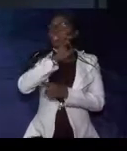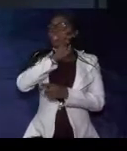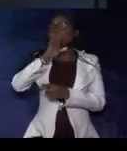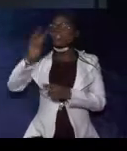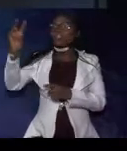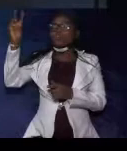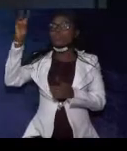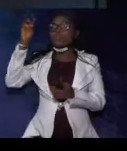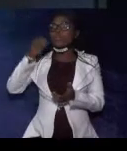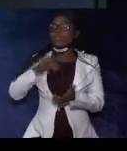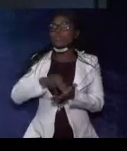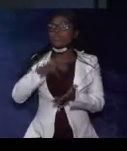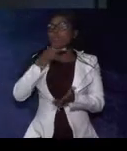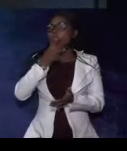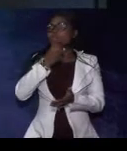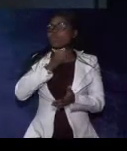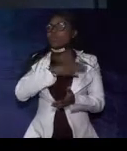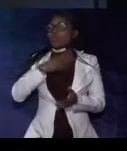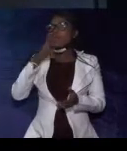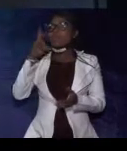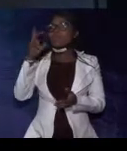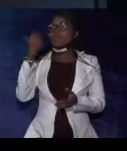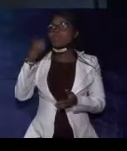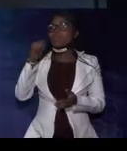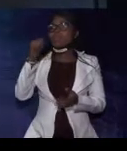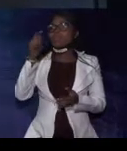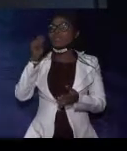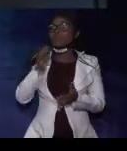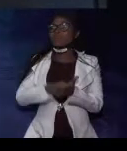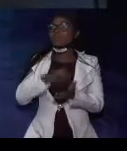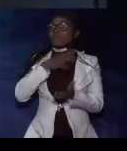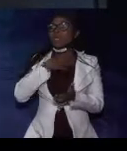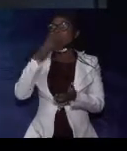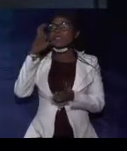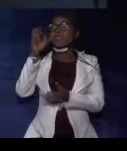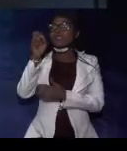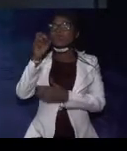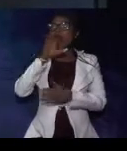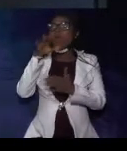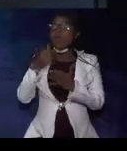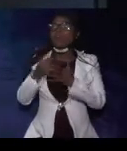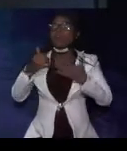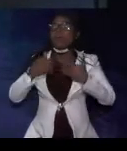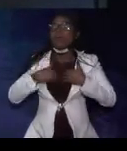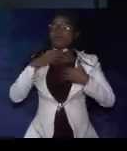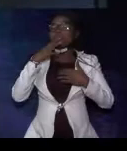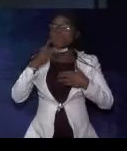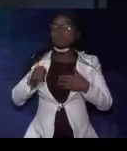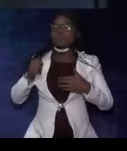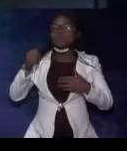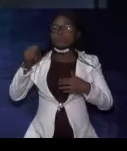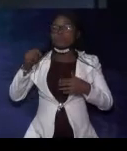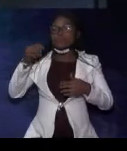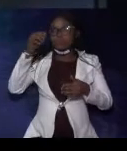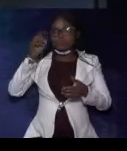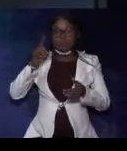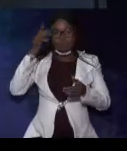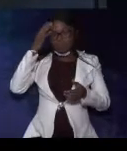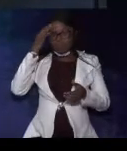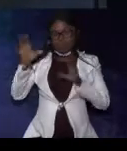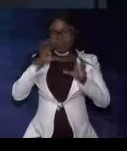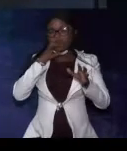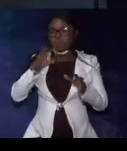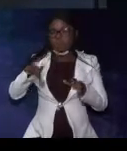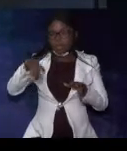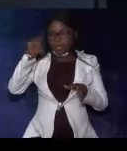billion, 200 million, 10,000 and 30. Now, all you have to do is to identify the largest place